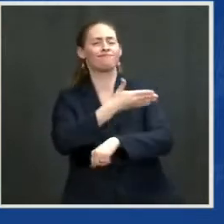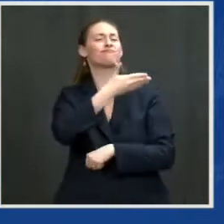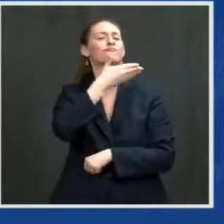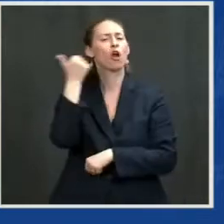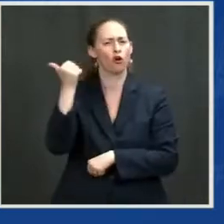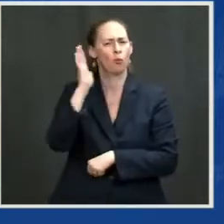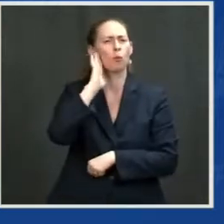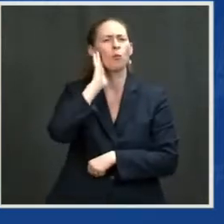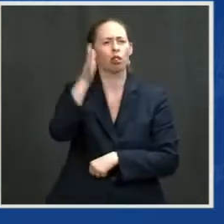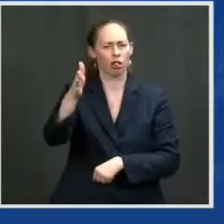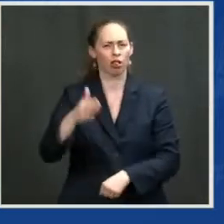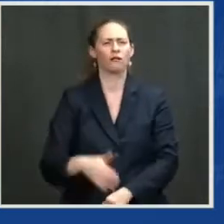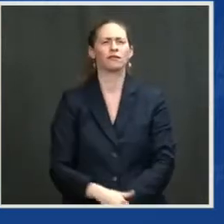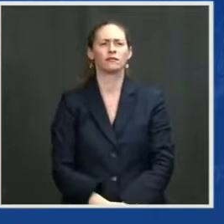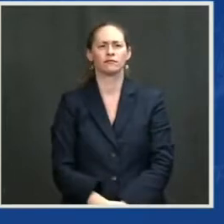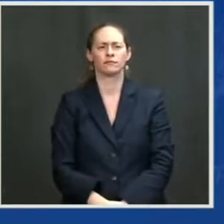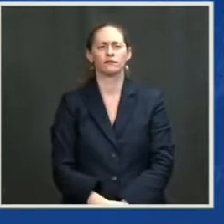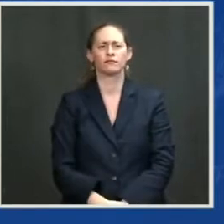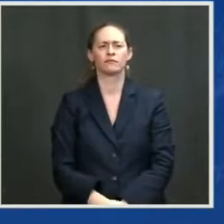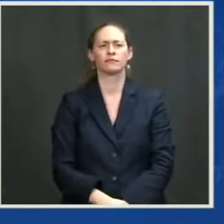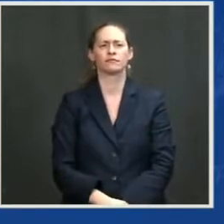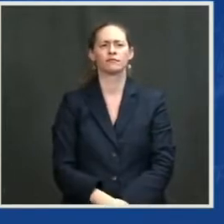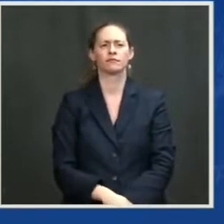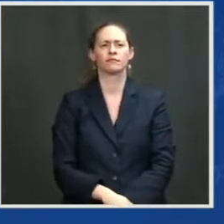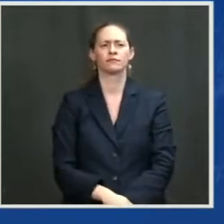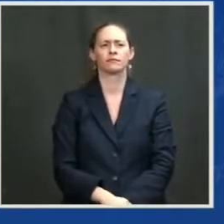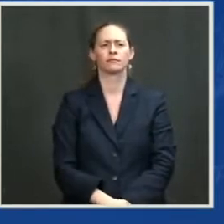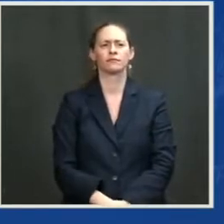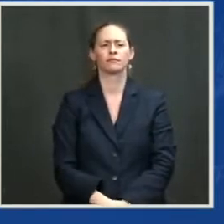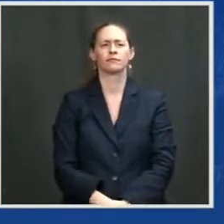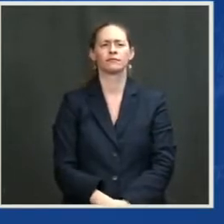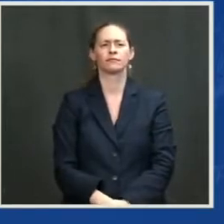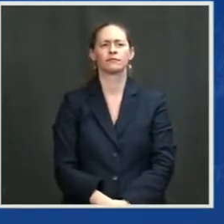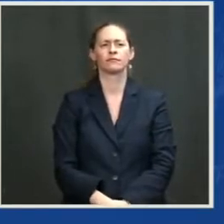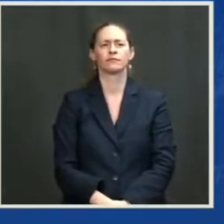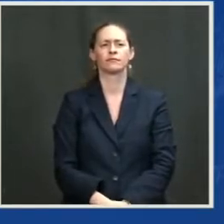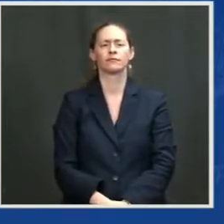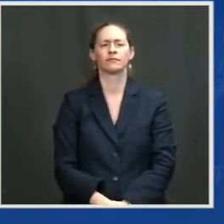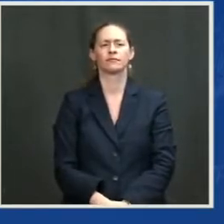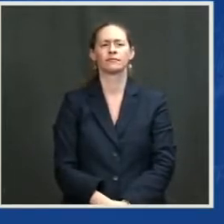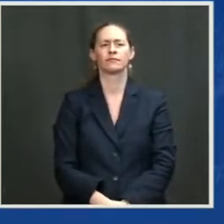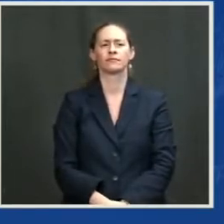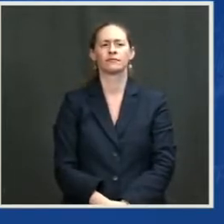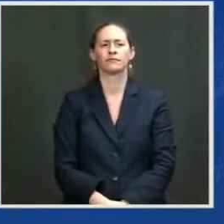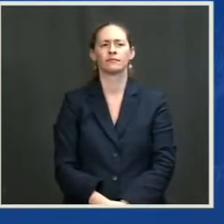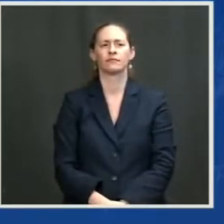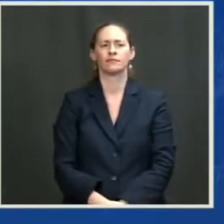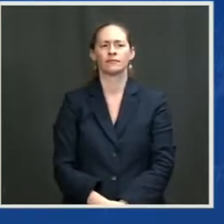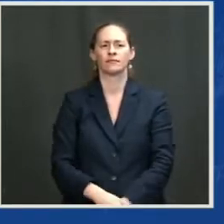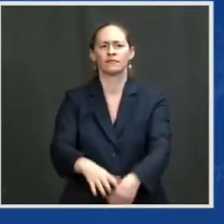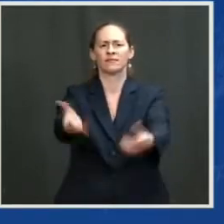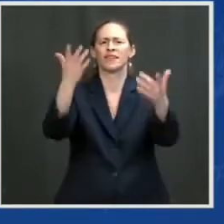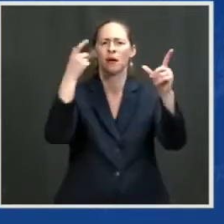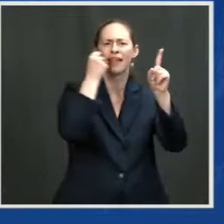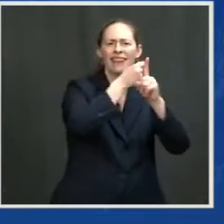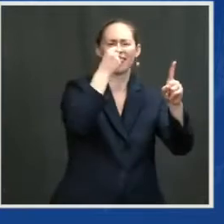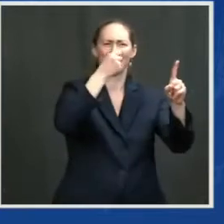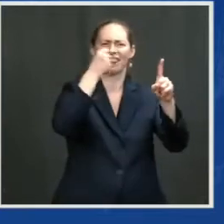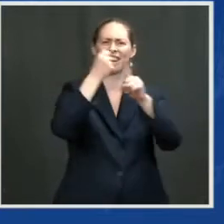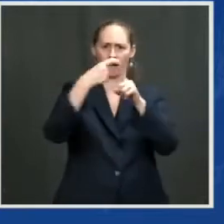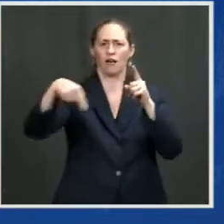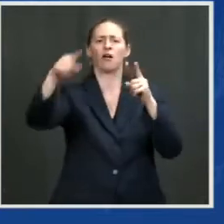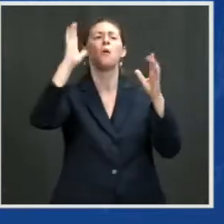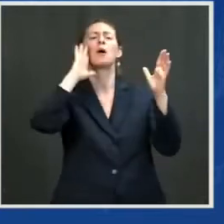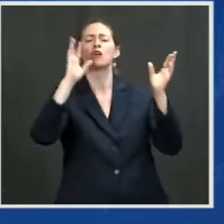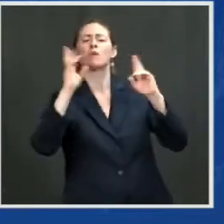storms and that are becoming more severe and more frequent than ever. I think we have to. You might have noticed I promised I would have